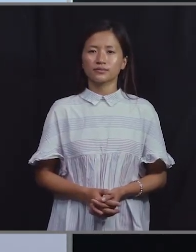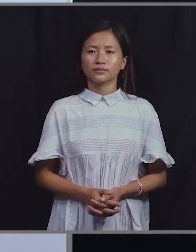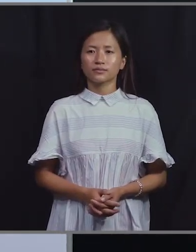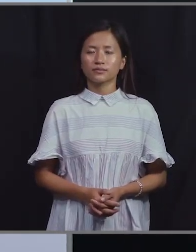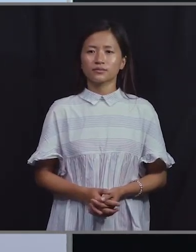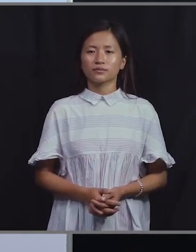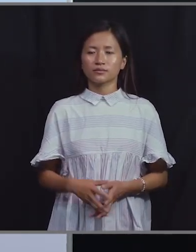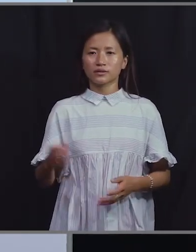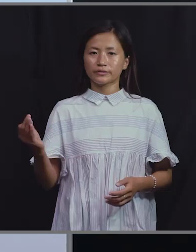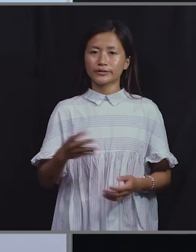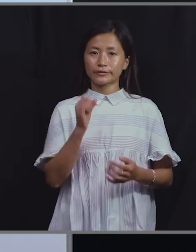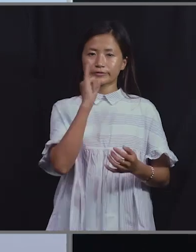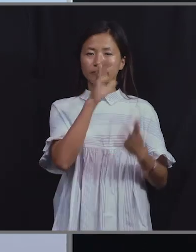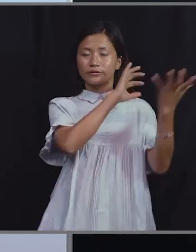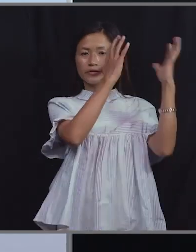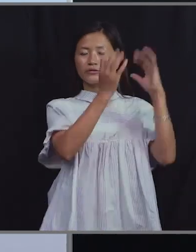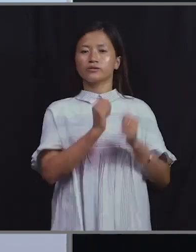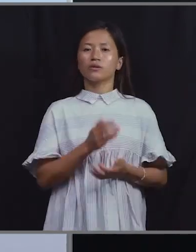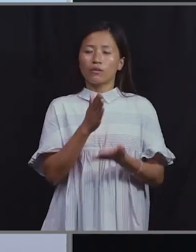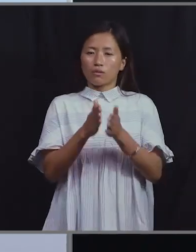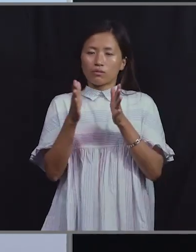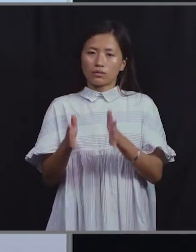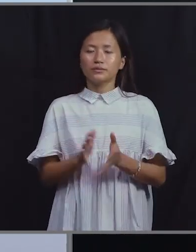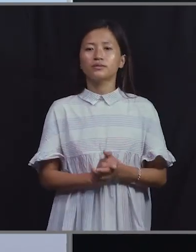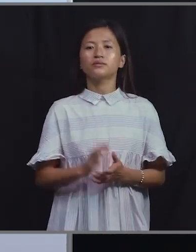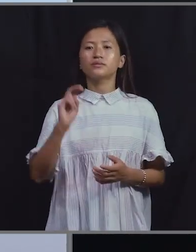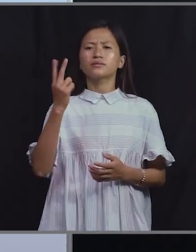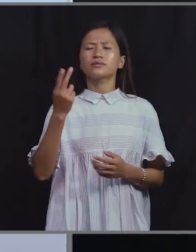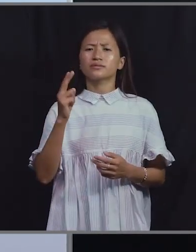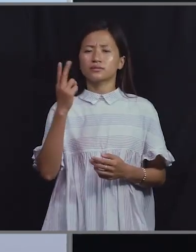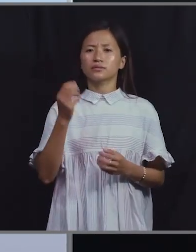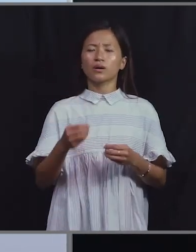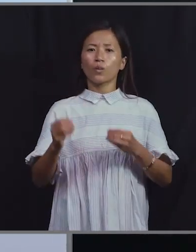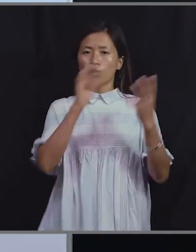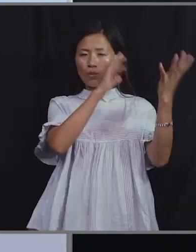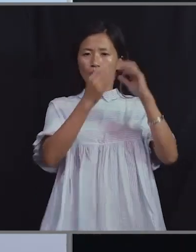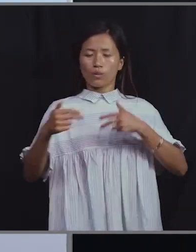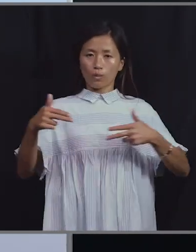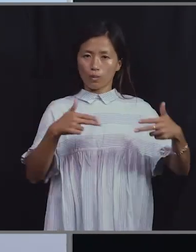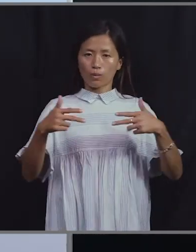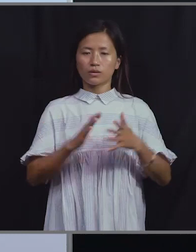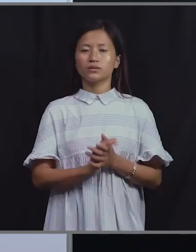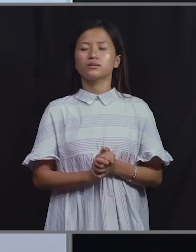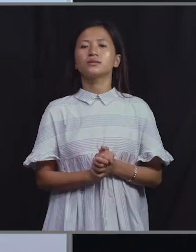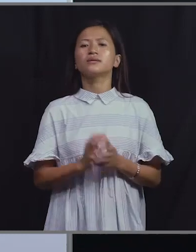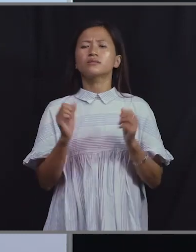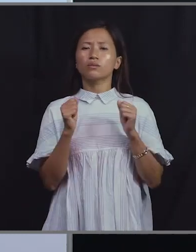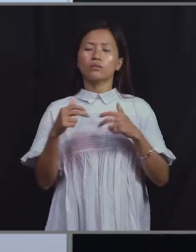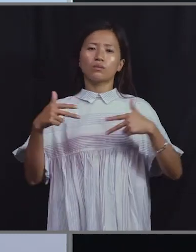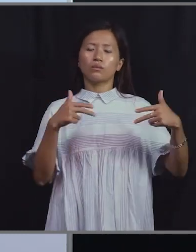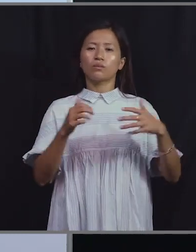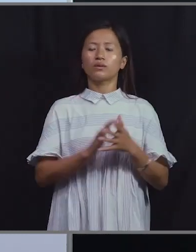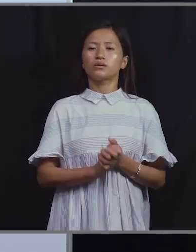Okay, new international economic order. Right after the Second World War and the beginning of the Cold War, many smaller countries,